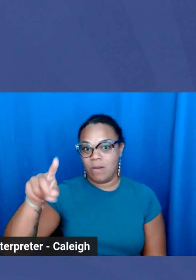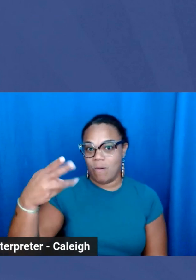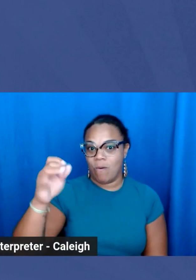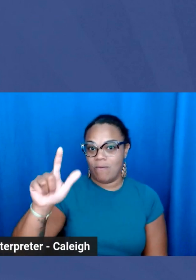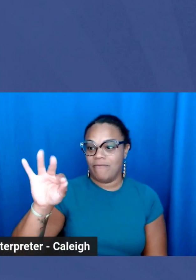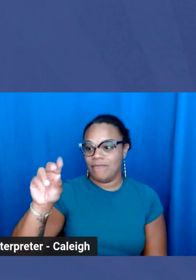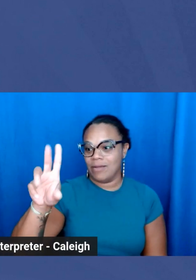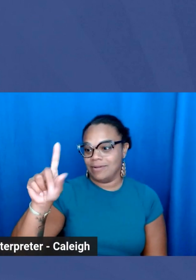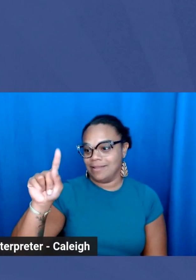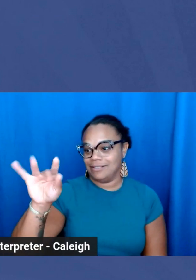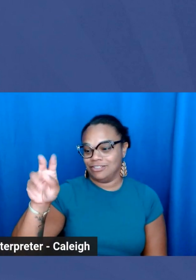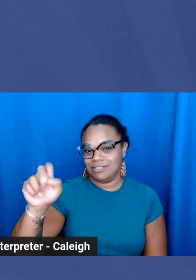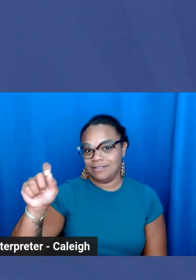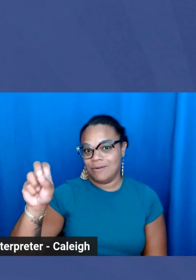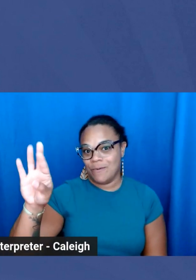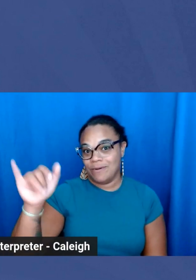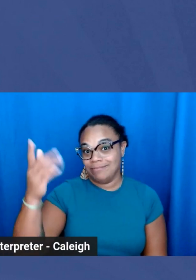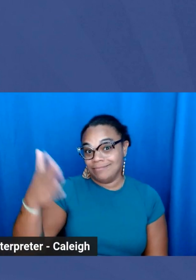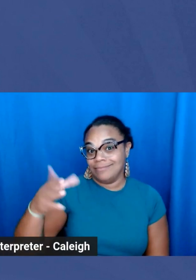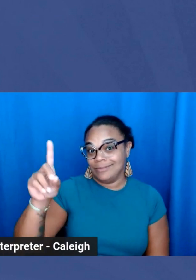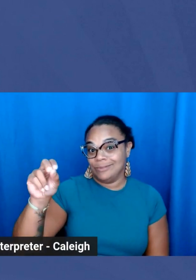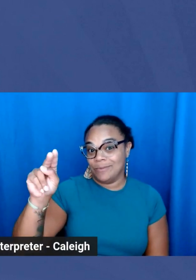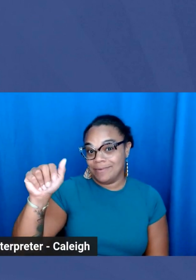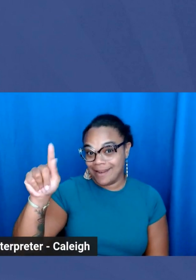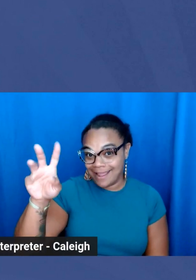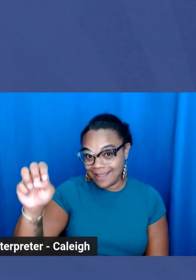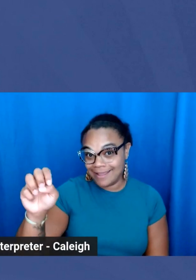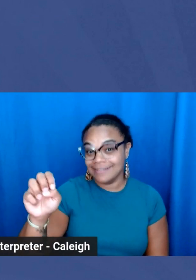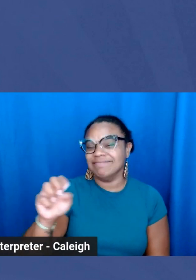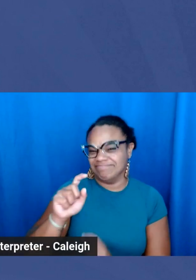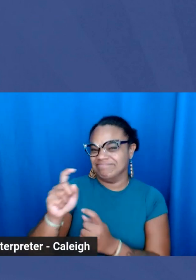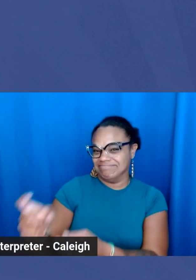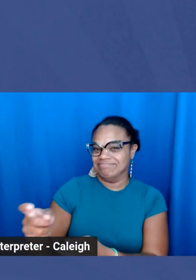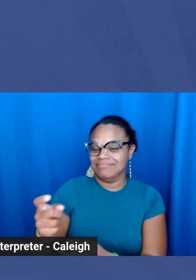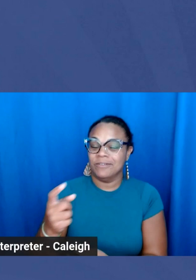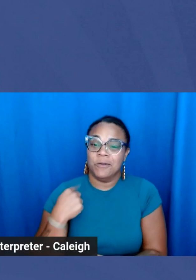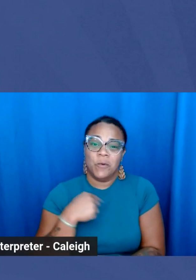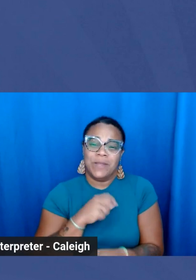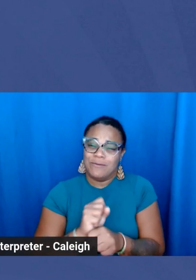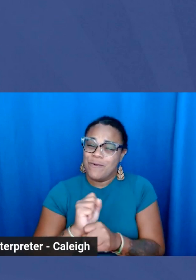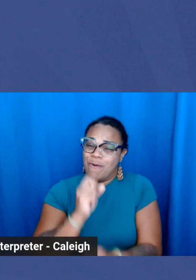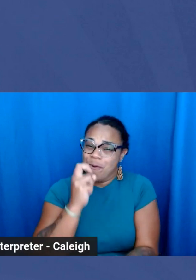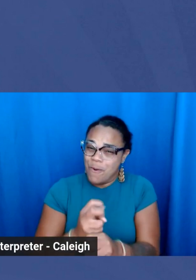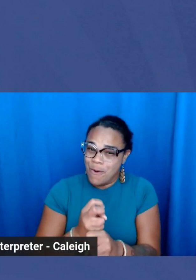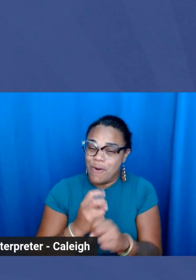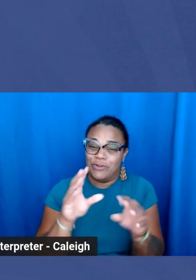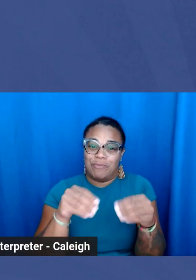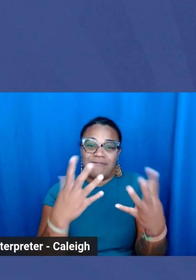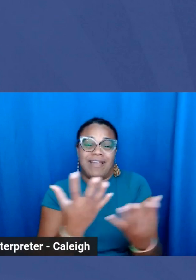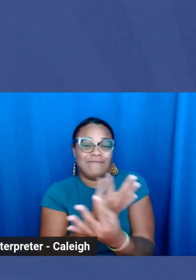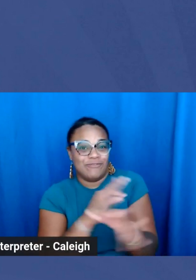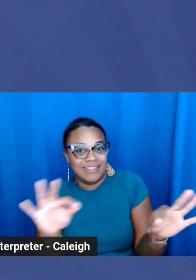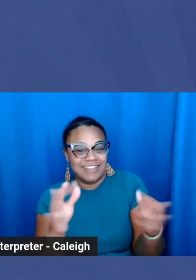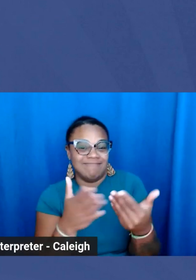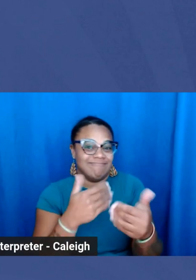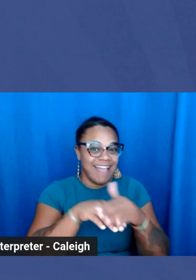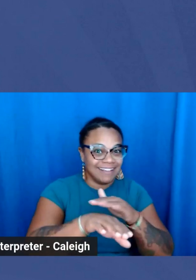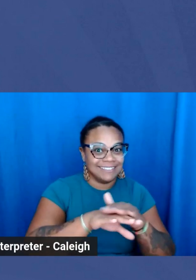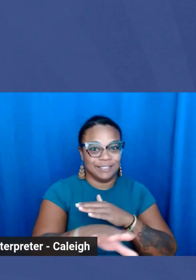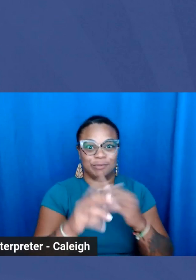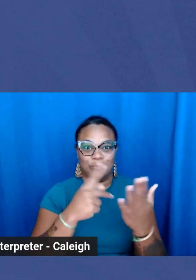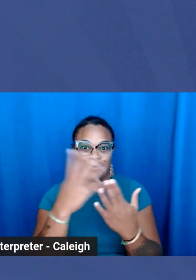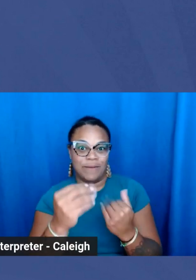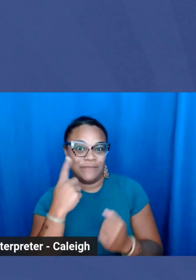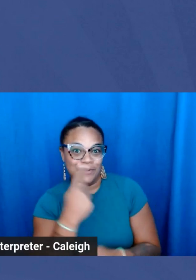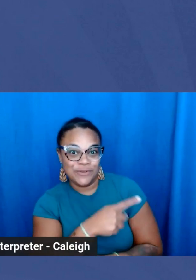woodhullfoundation.org/donate and make a donation. We work really hard to make free, accessible programming for you. And if you learned